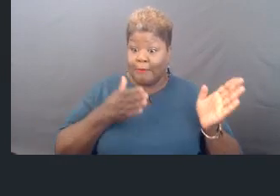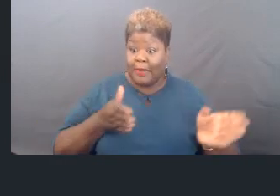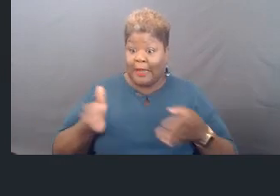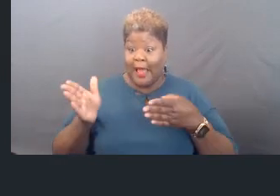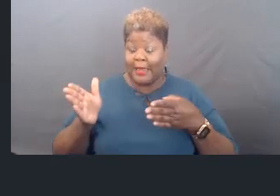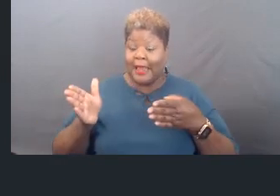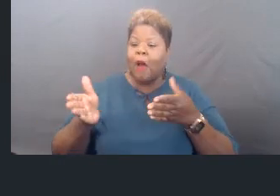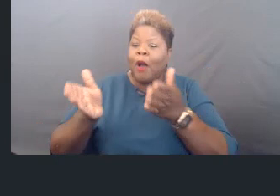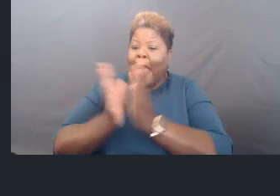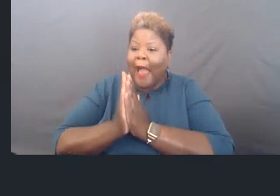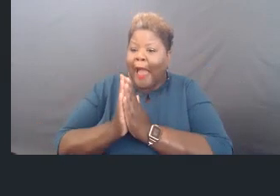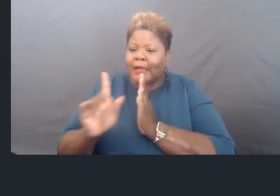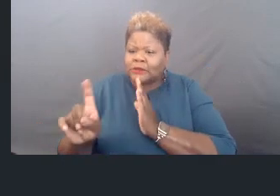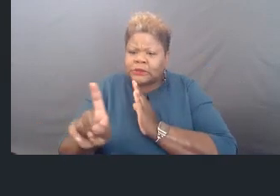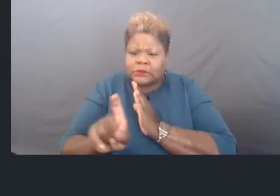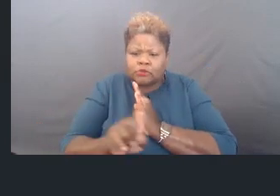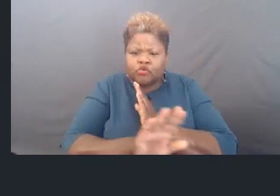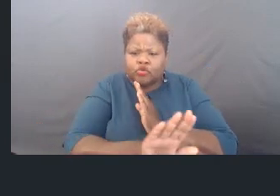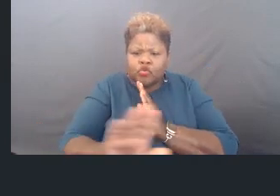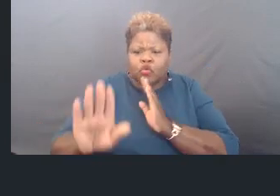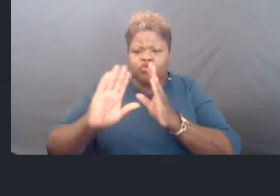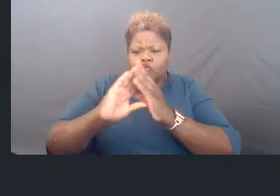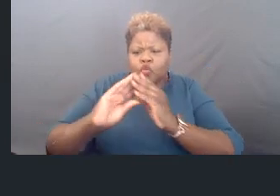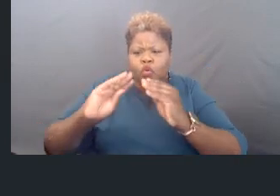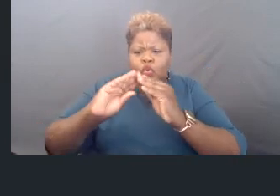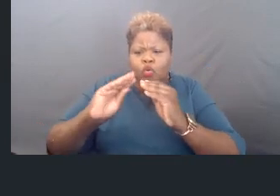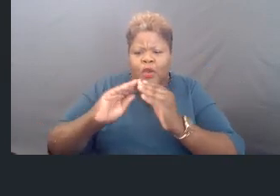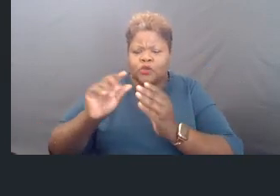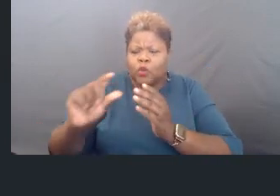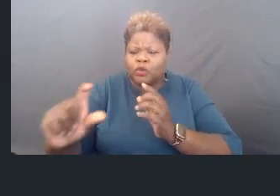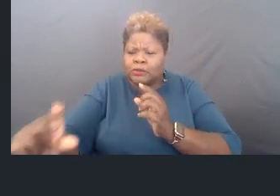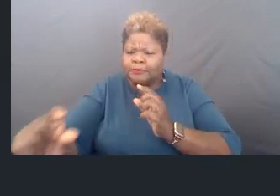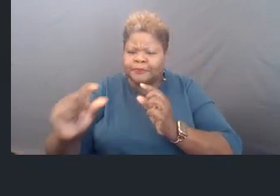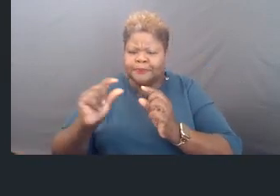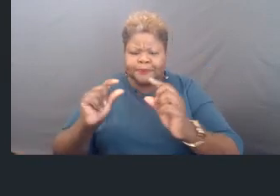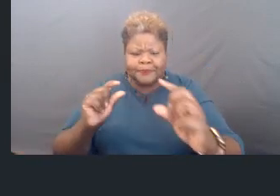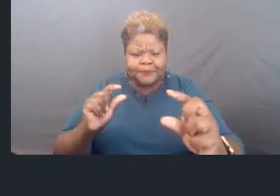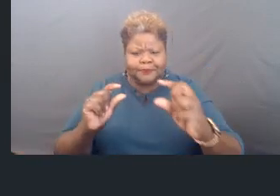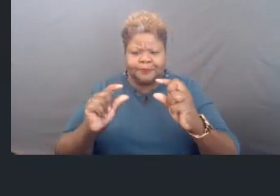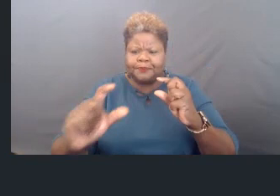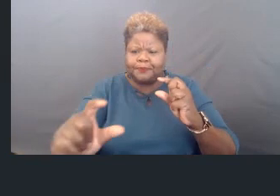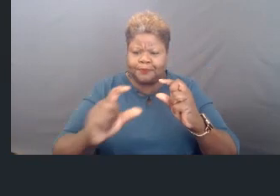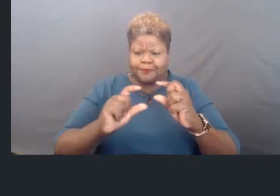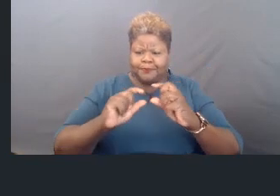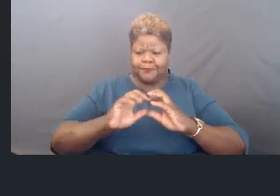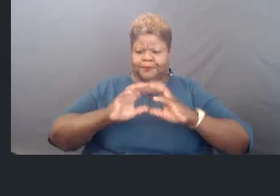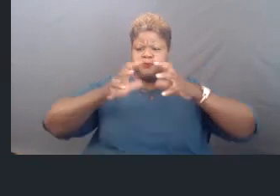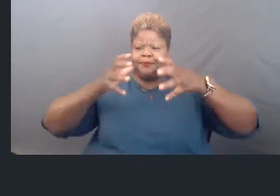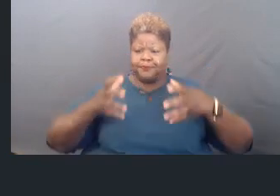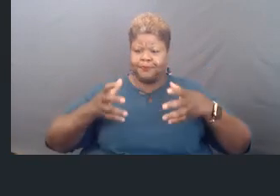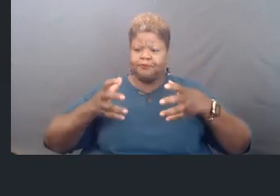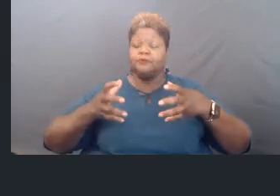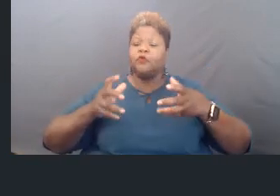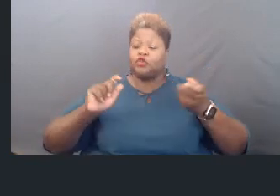for stories, because those are easy pieces to create social change via social media. So collect